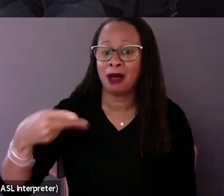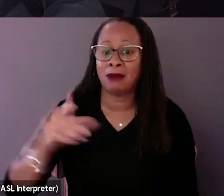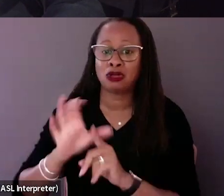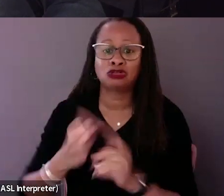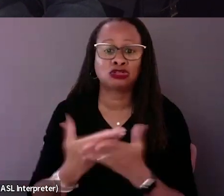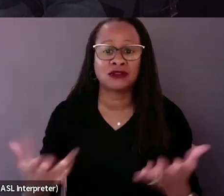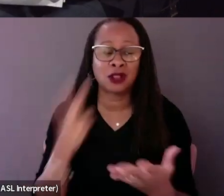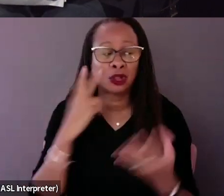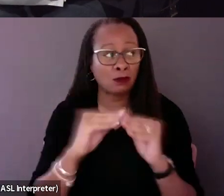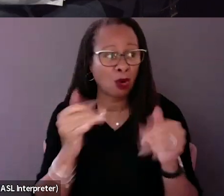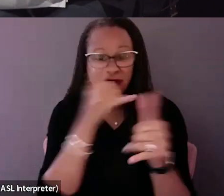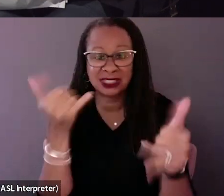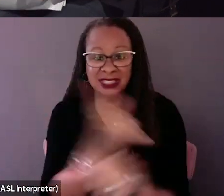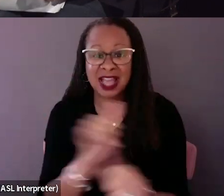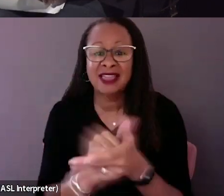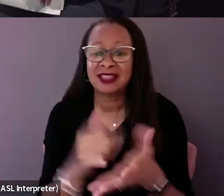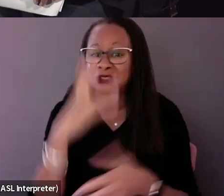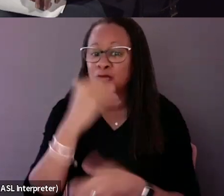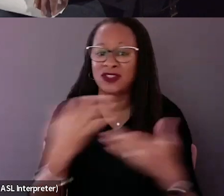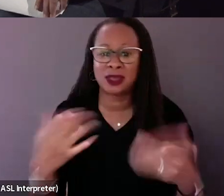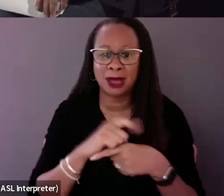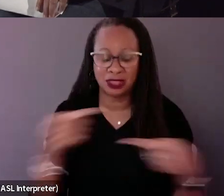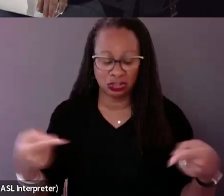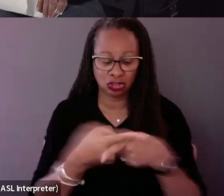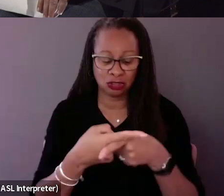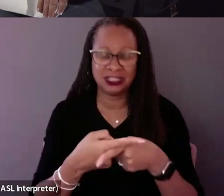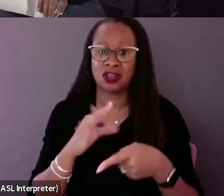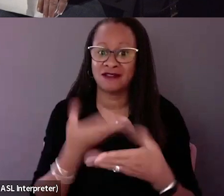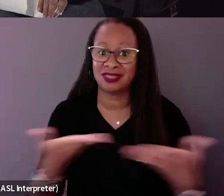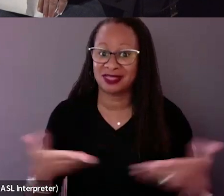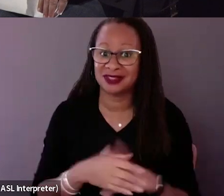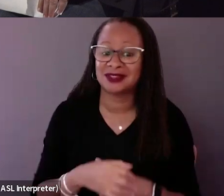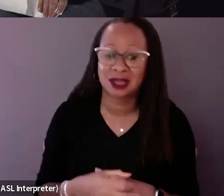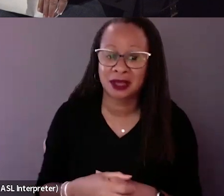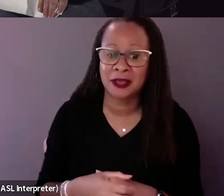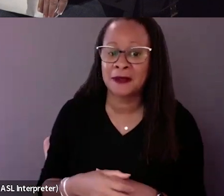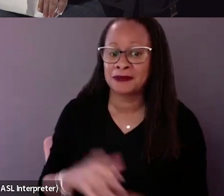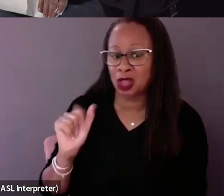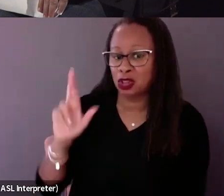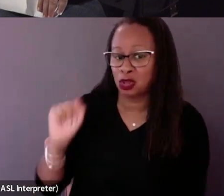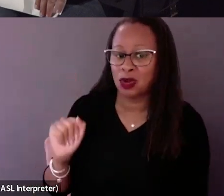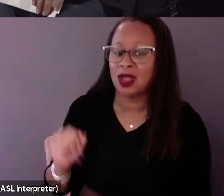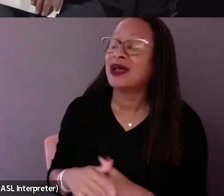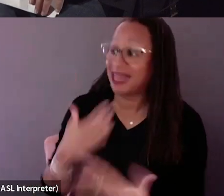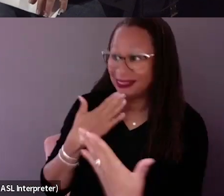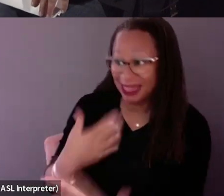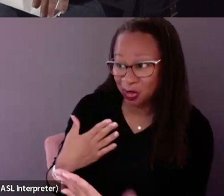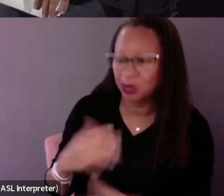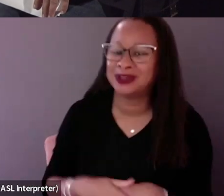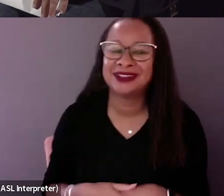beautiful thing about the juxtaposition of those. I think there's something about, thank you. I think there's something